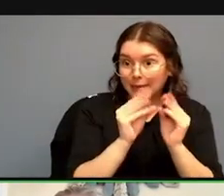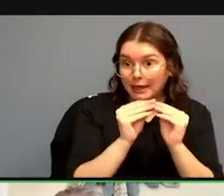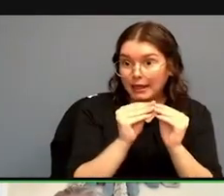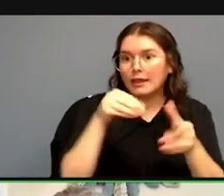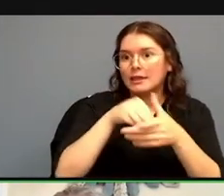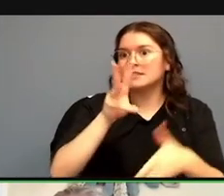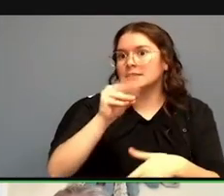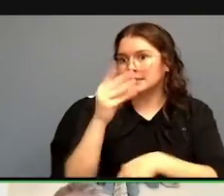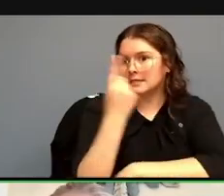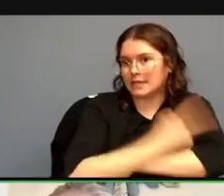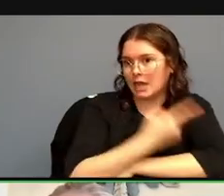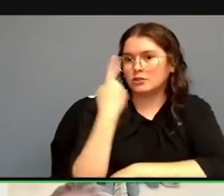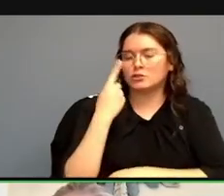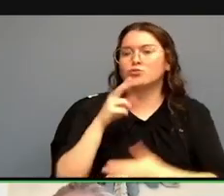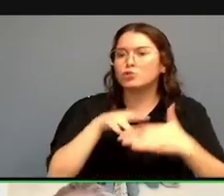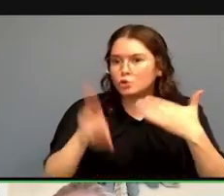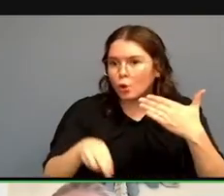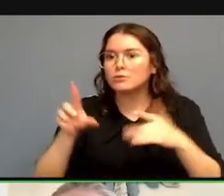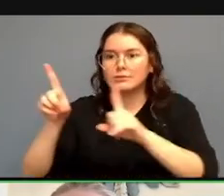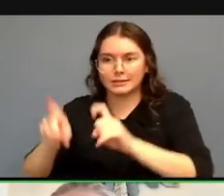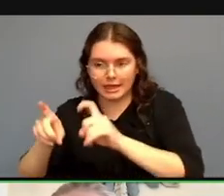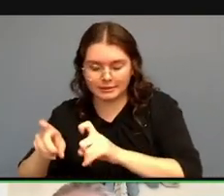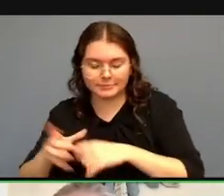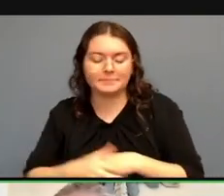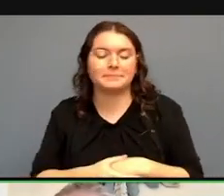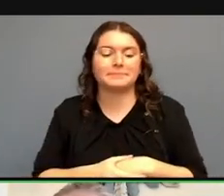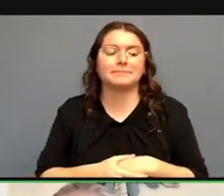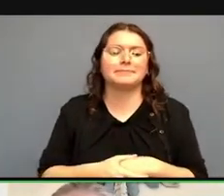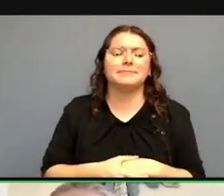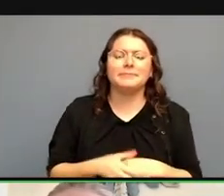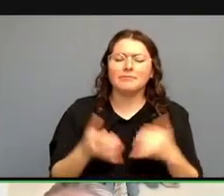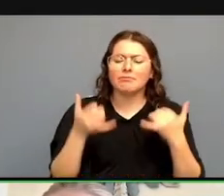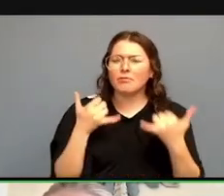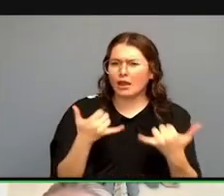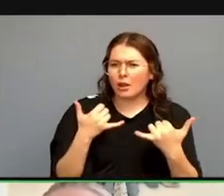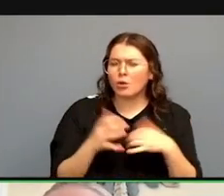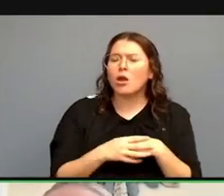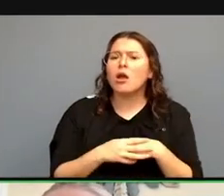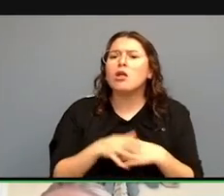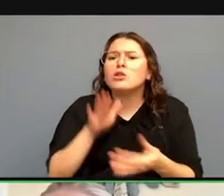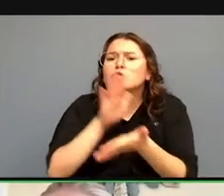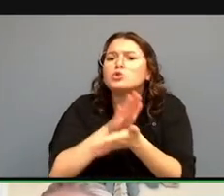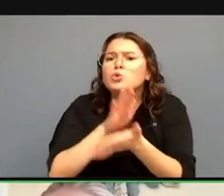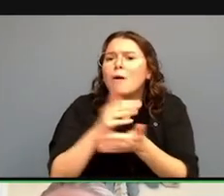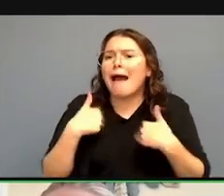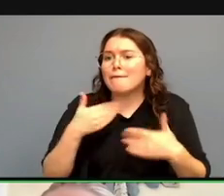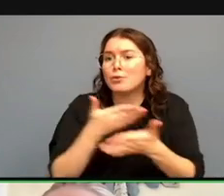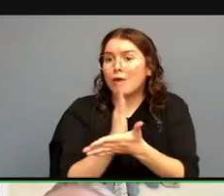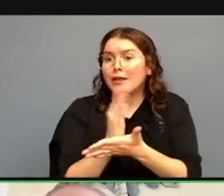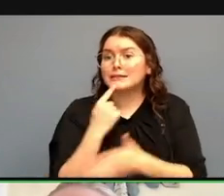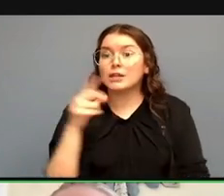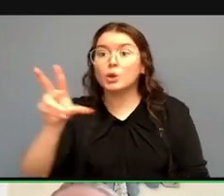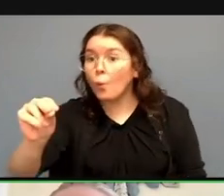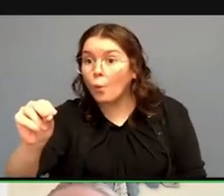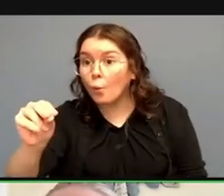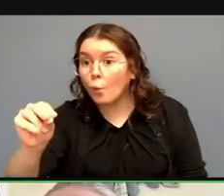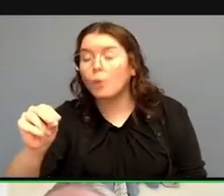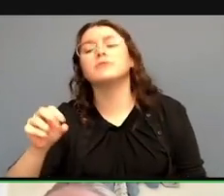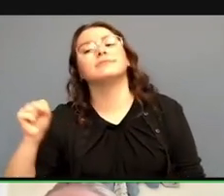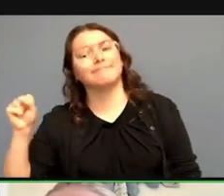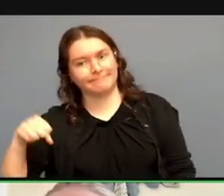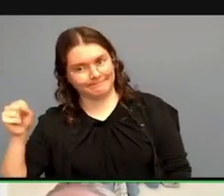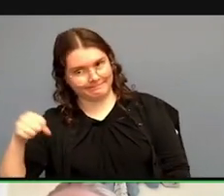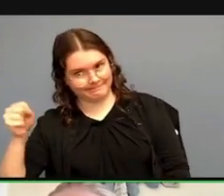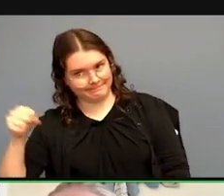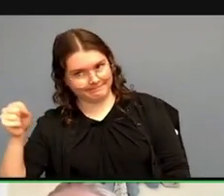Now, does the school have the right to say no? Yes. Do